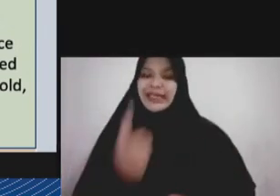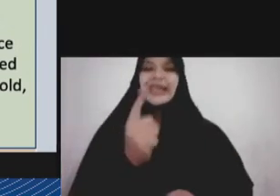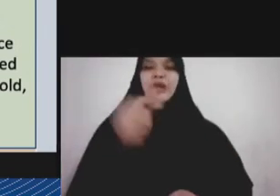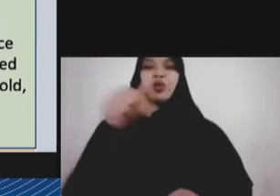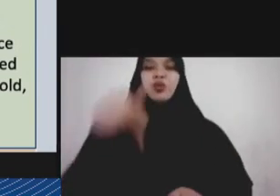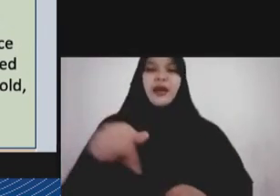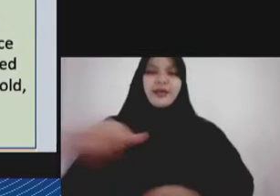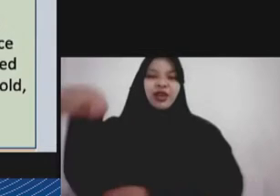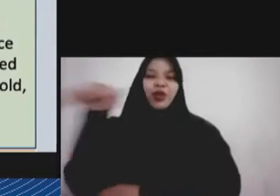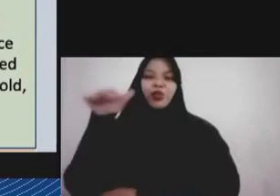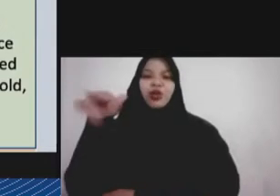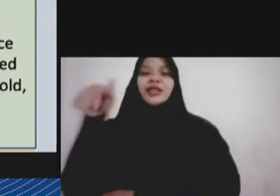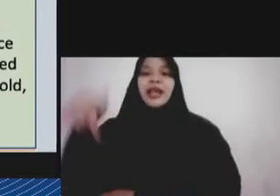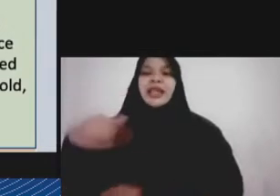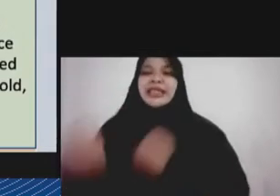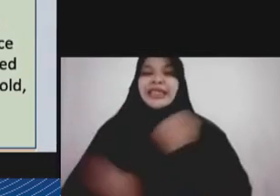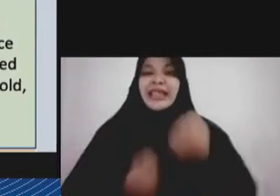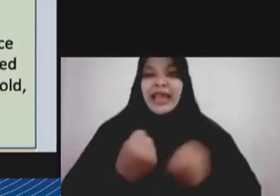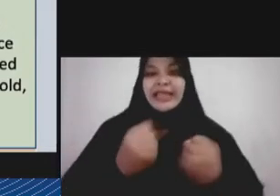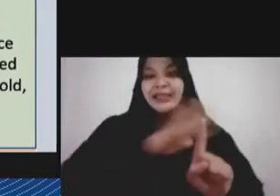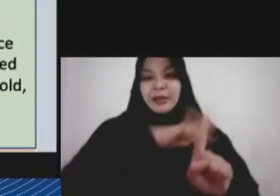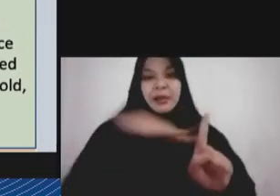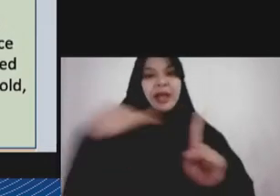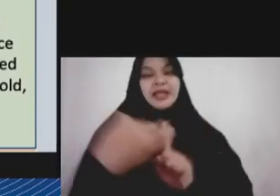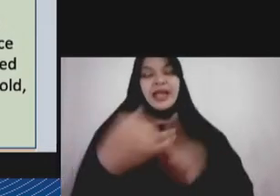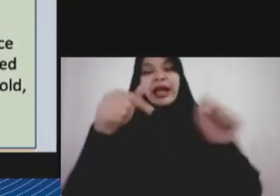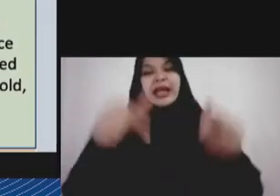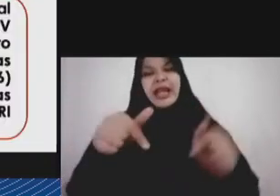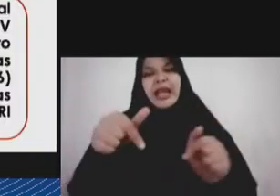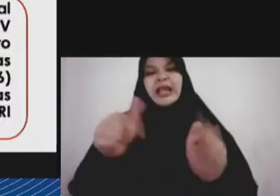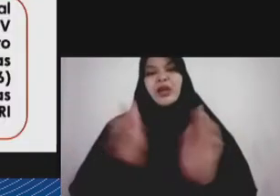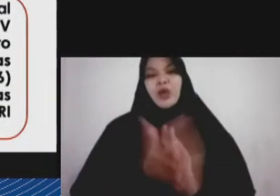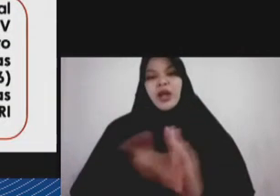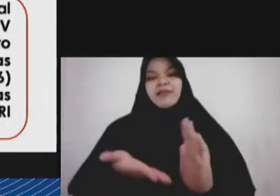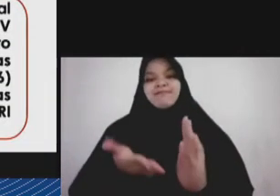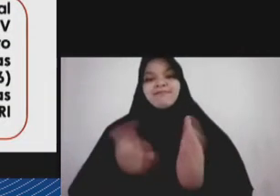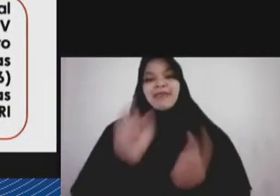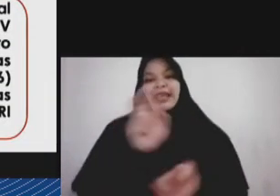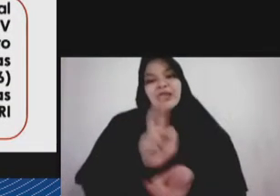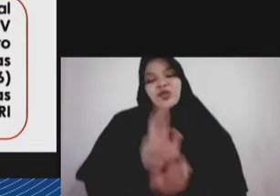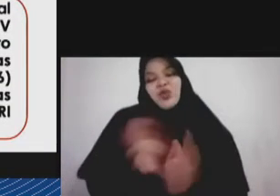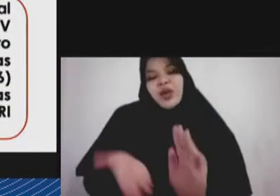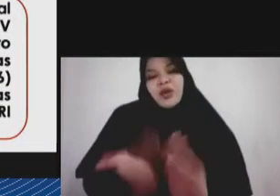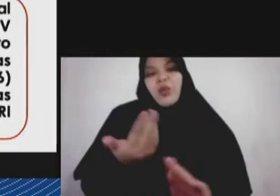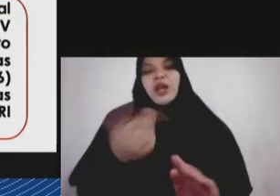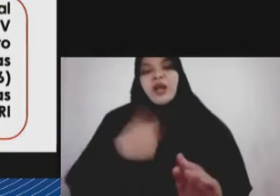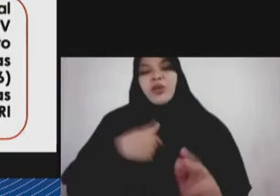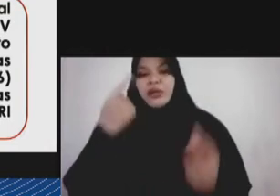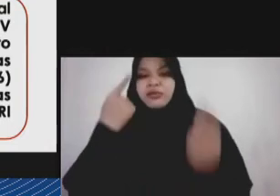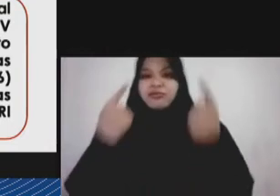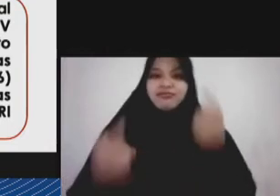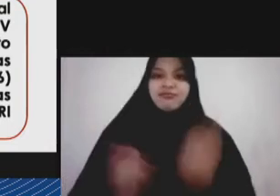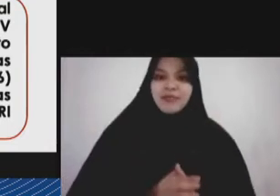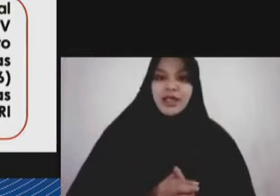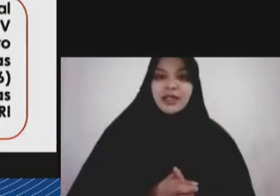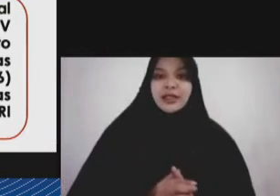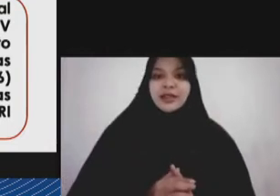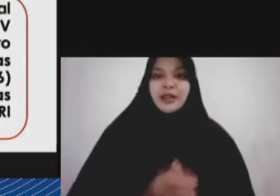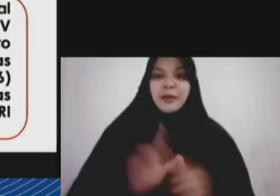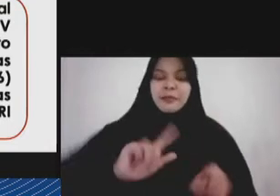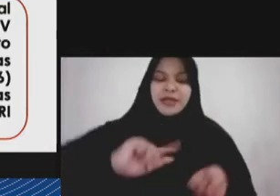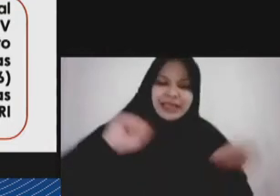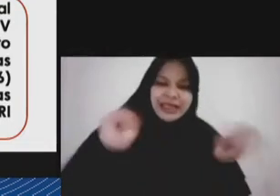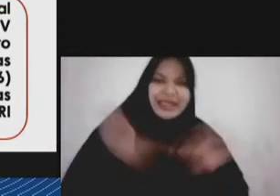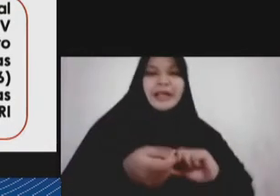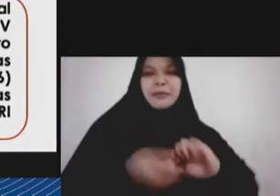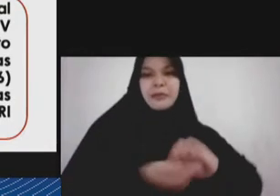that occurs in society is sexual violence that form a crime that is becoming a problem